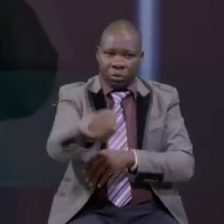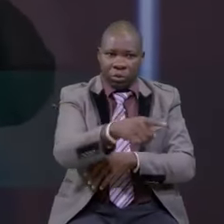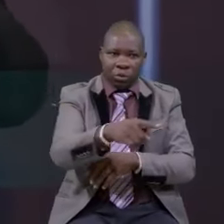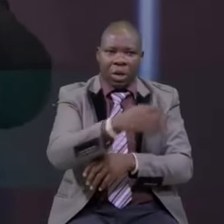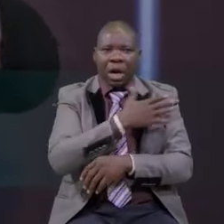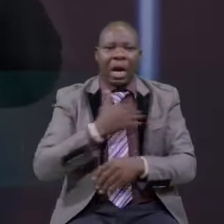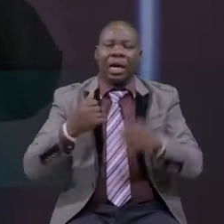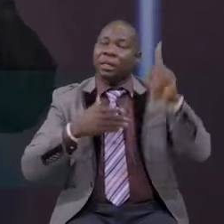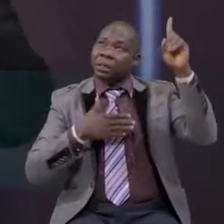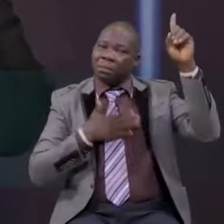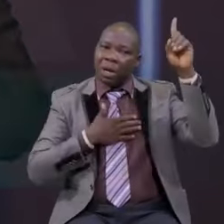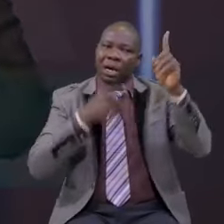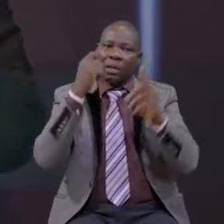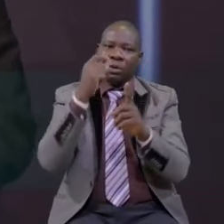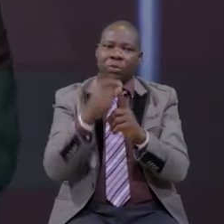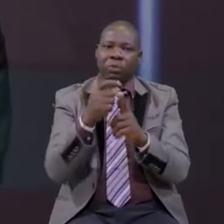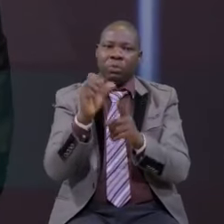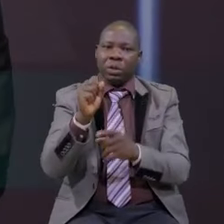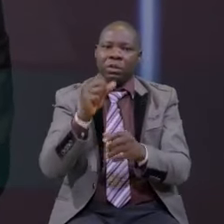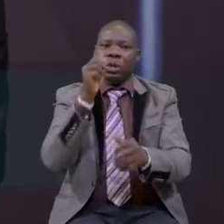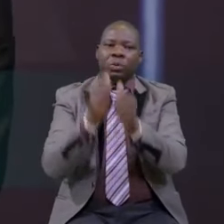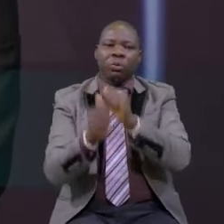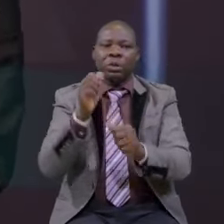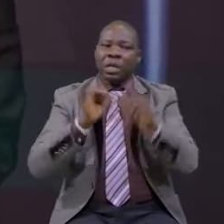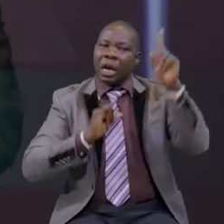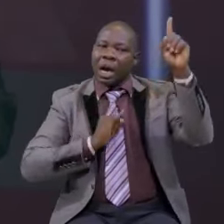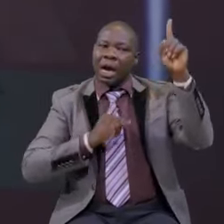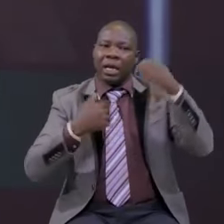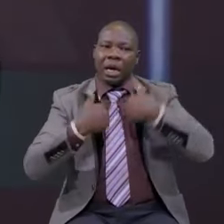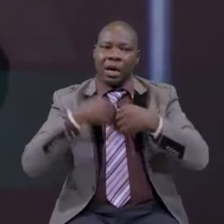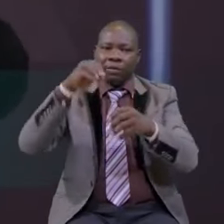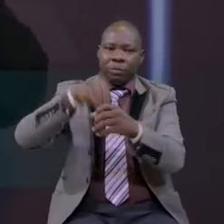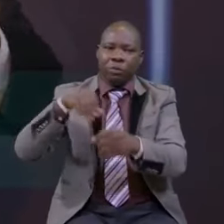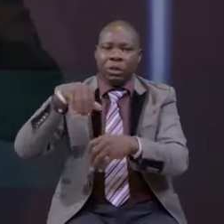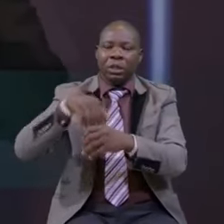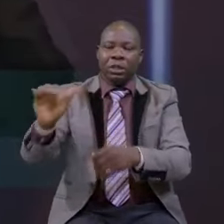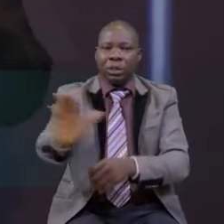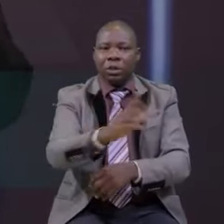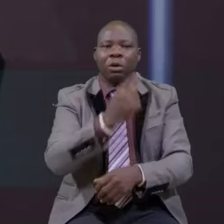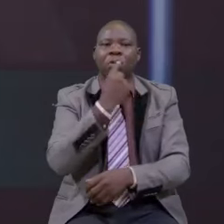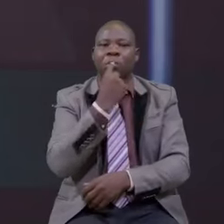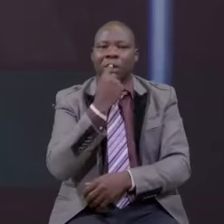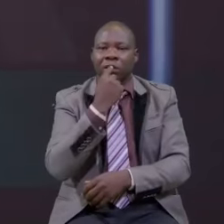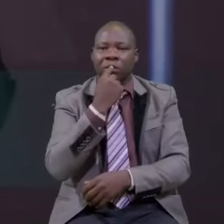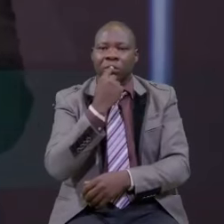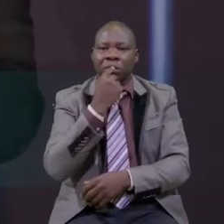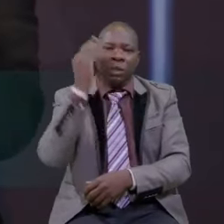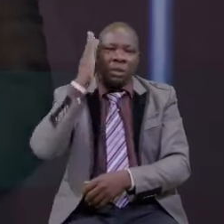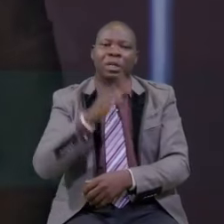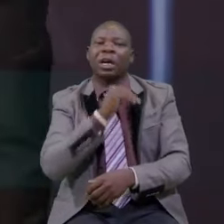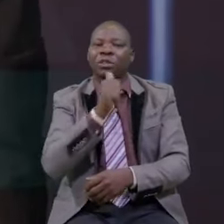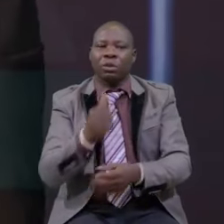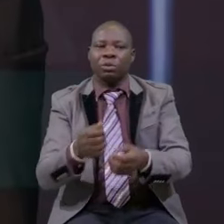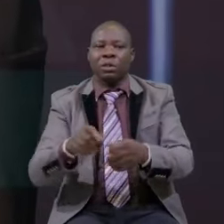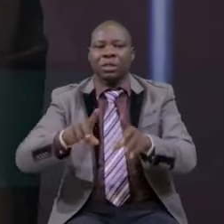and my words that I have put in thine mouth, shall